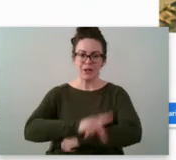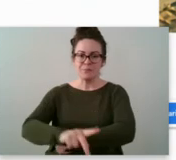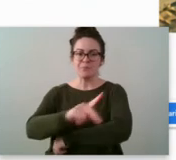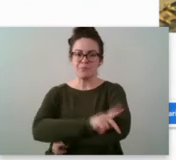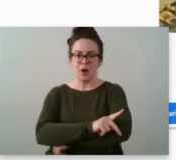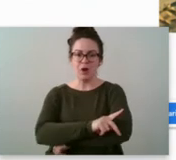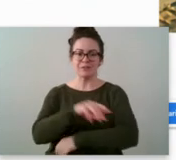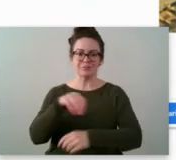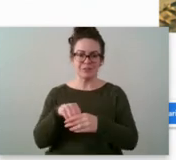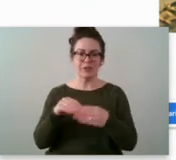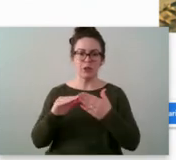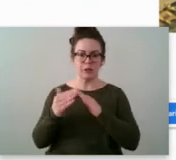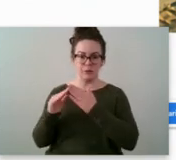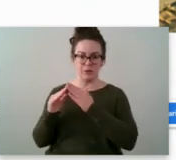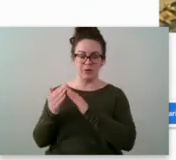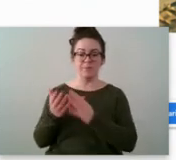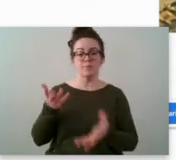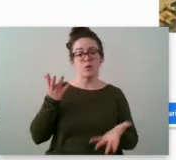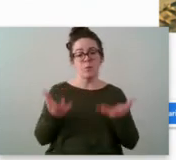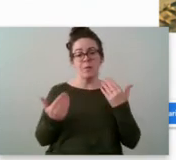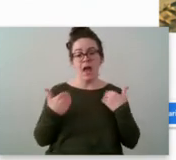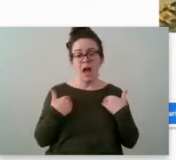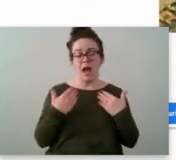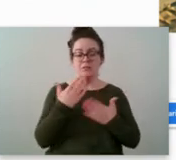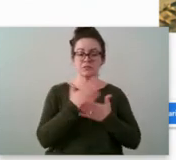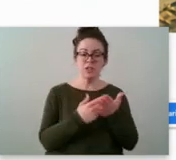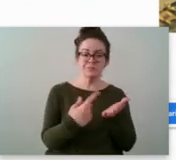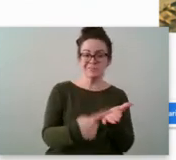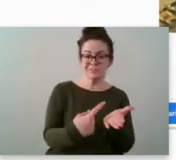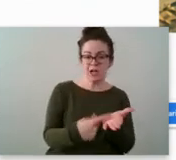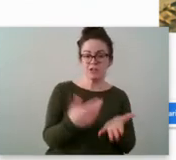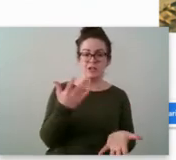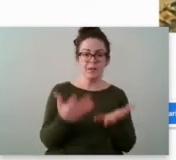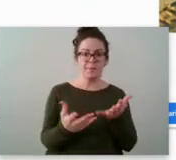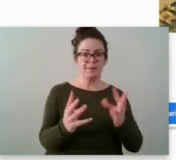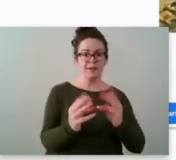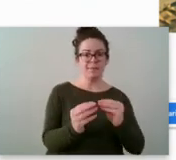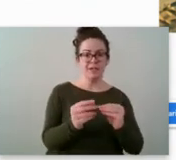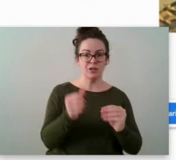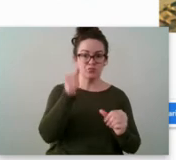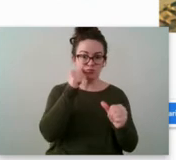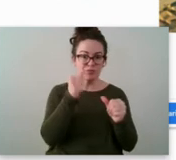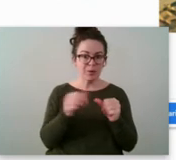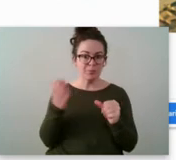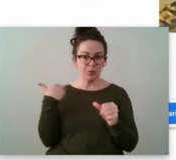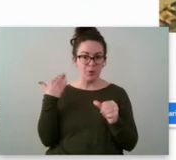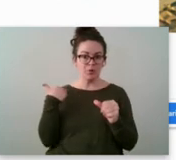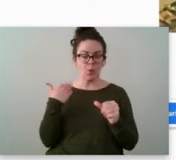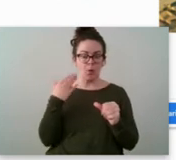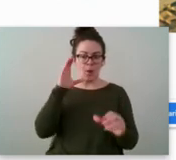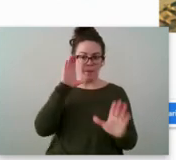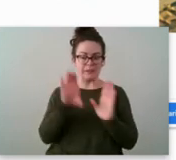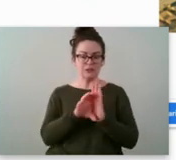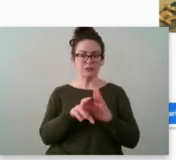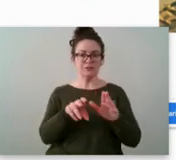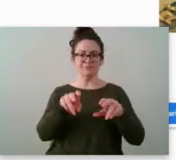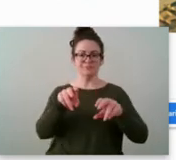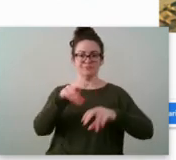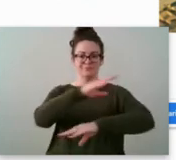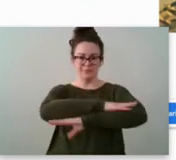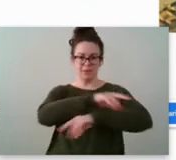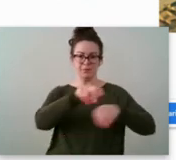they might have some discussions, maybe like some city council meetings like we saw in the very first picture, to talk about what the